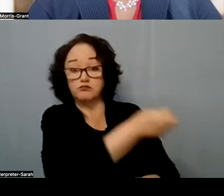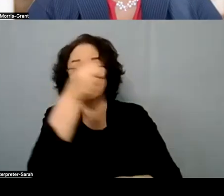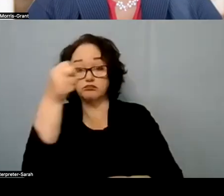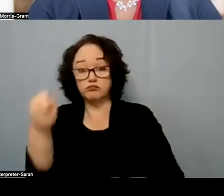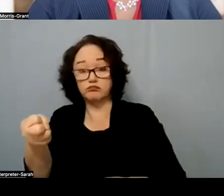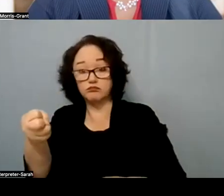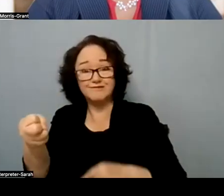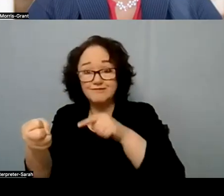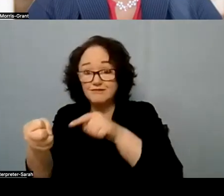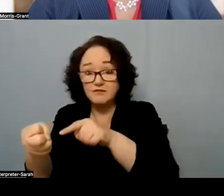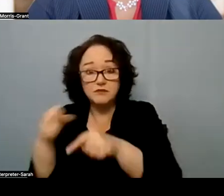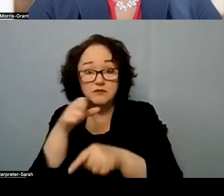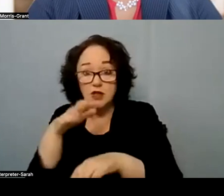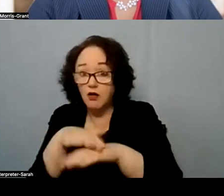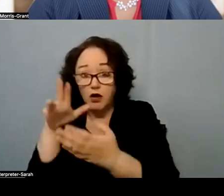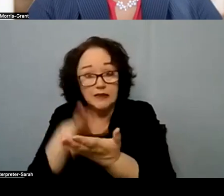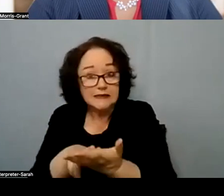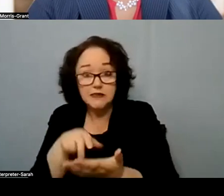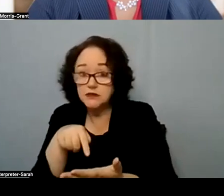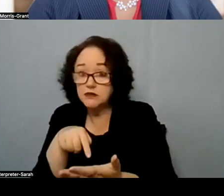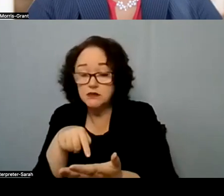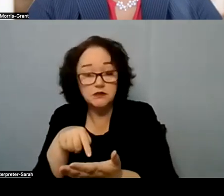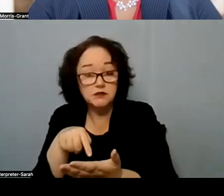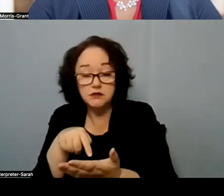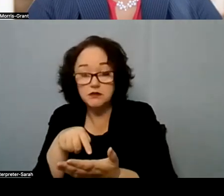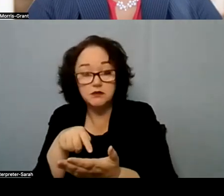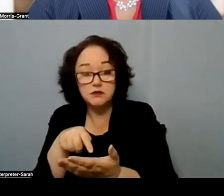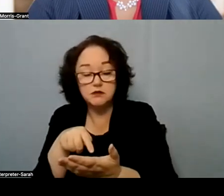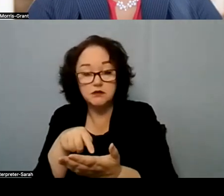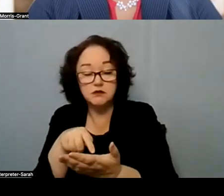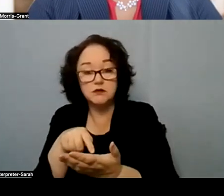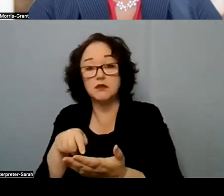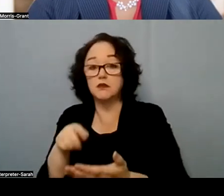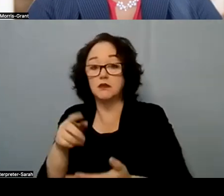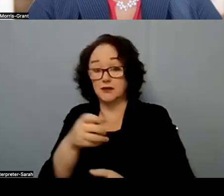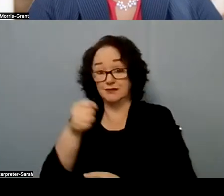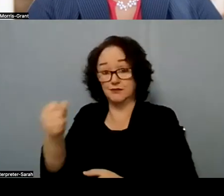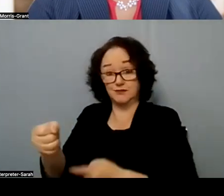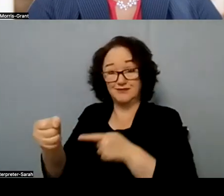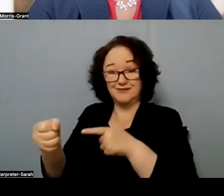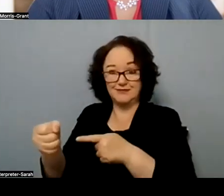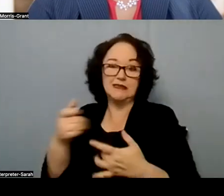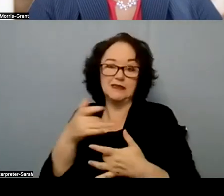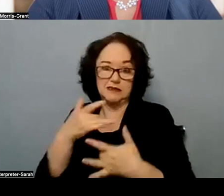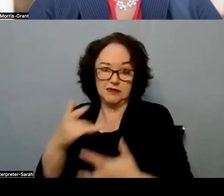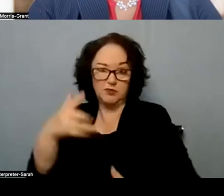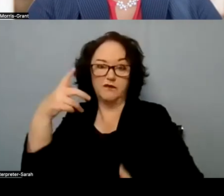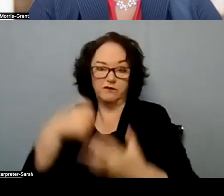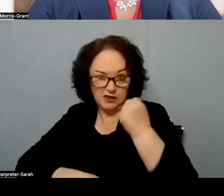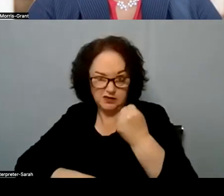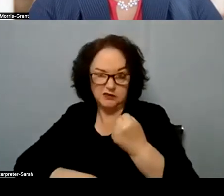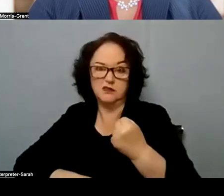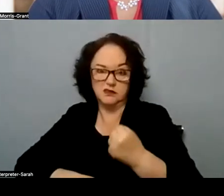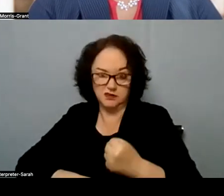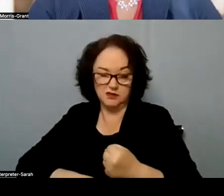unit tends to be a violent partner. It triggers other people. I know sometimes we